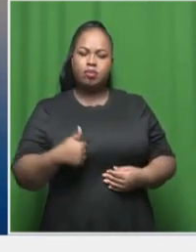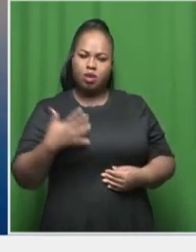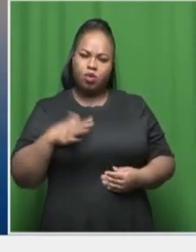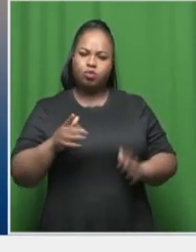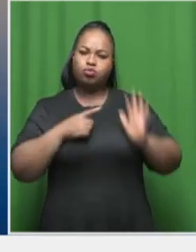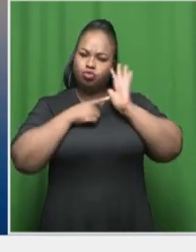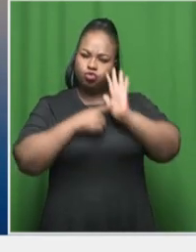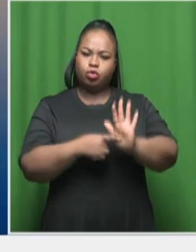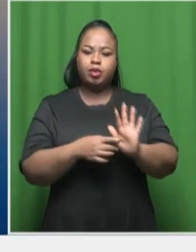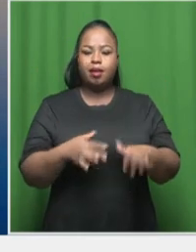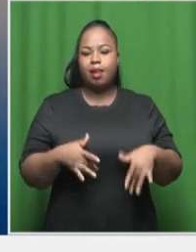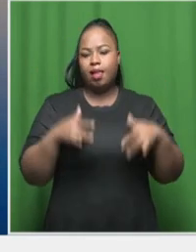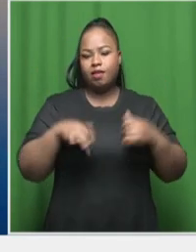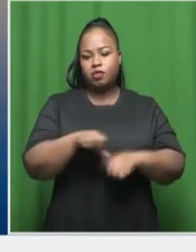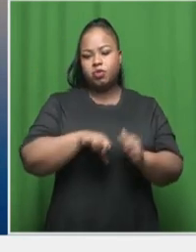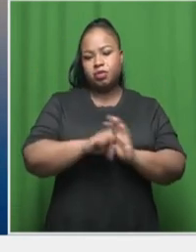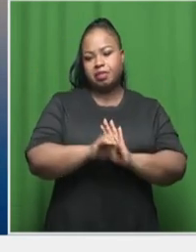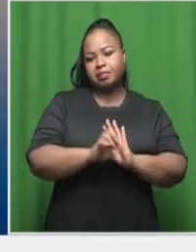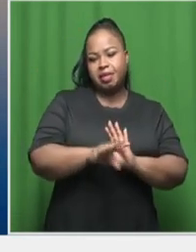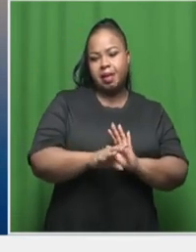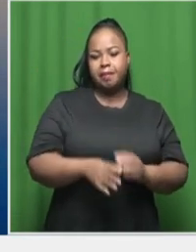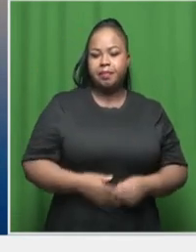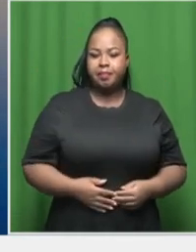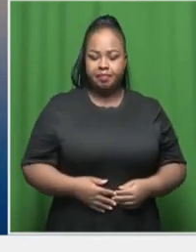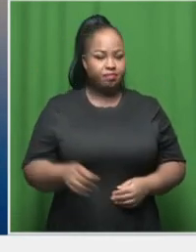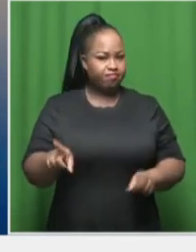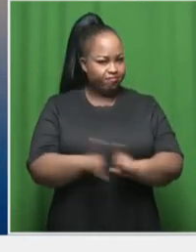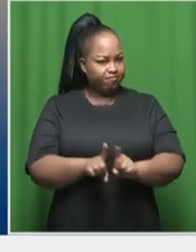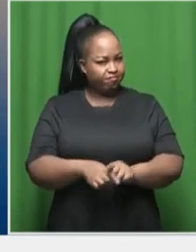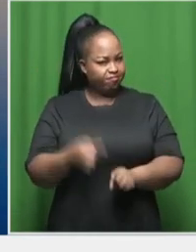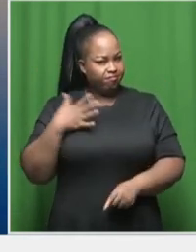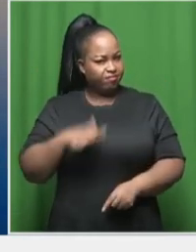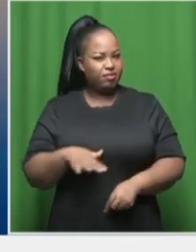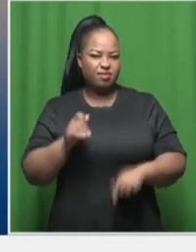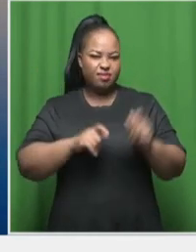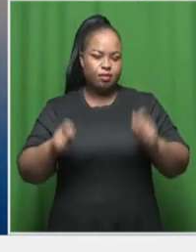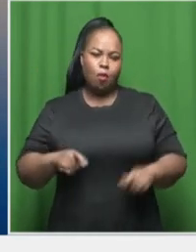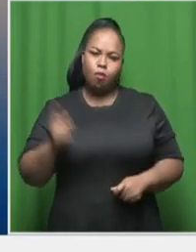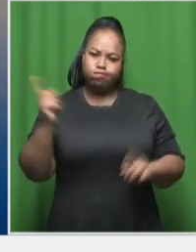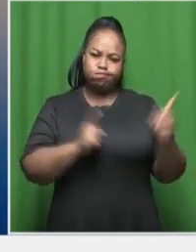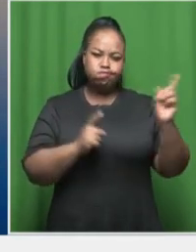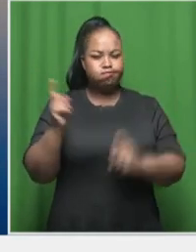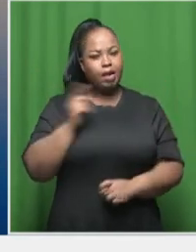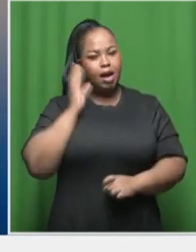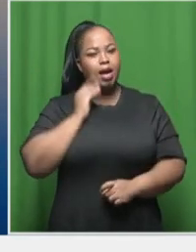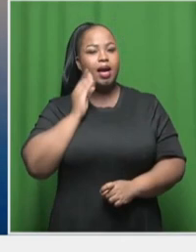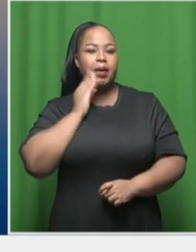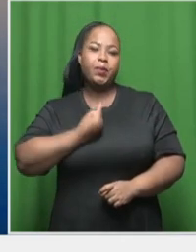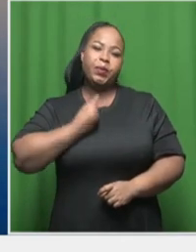them live on our social medias. I also want people, however, to come and experience it